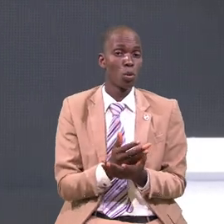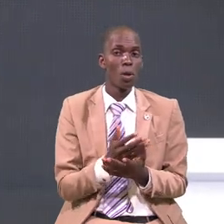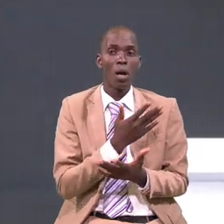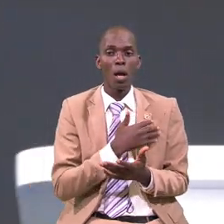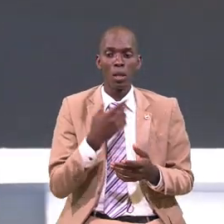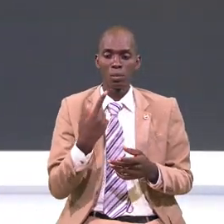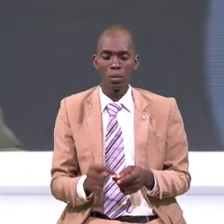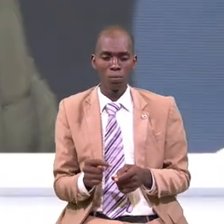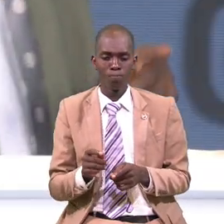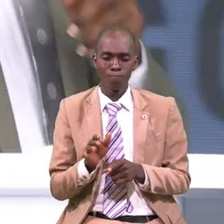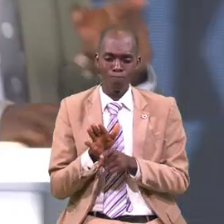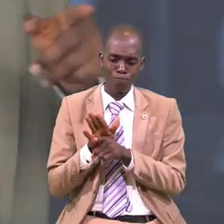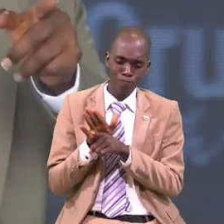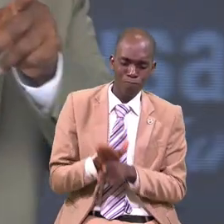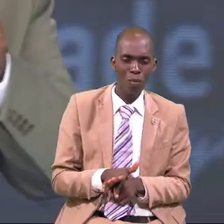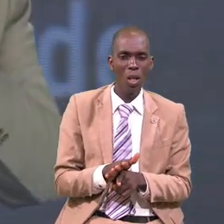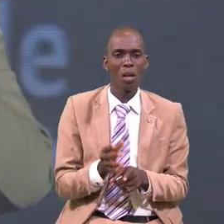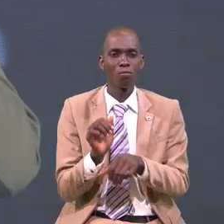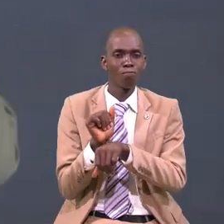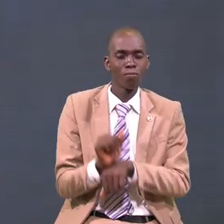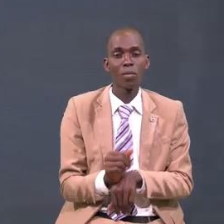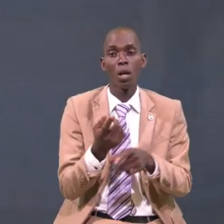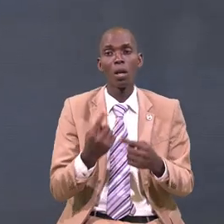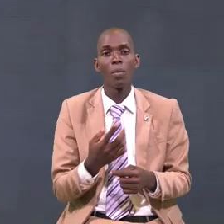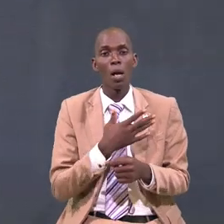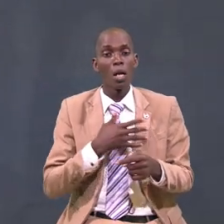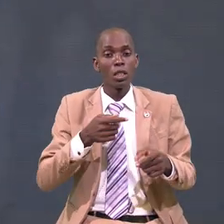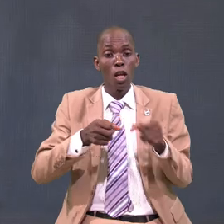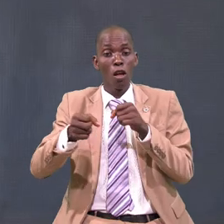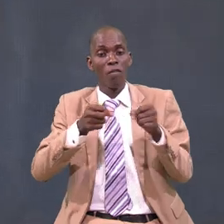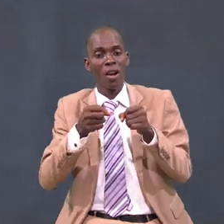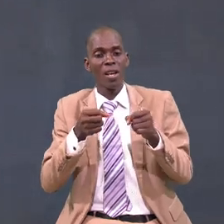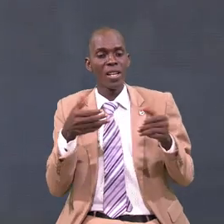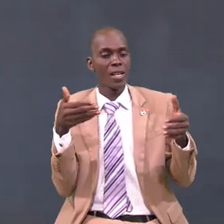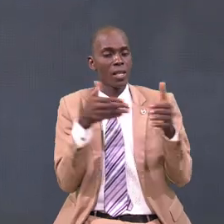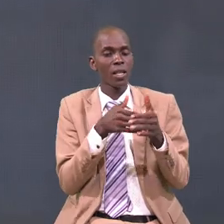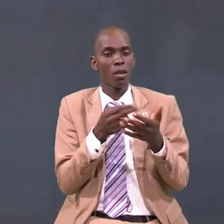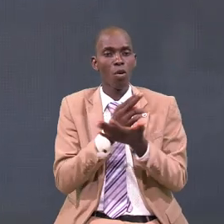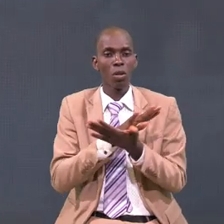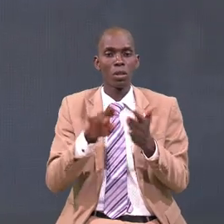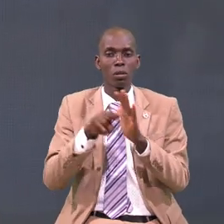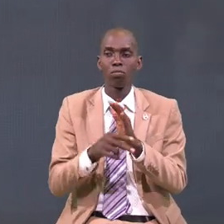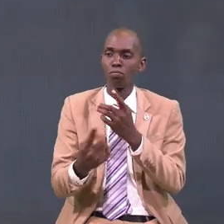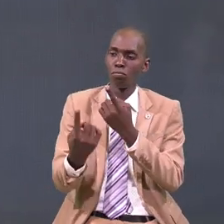came, and the fighters against holiness came to him.